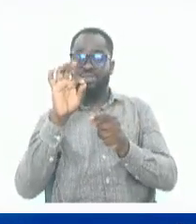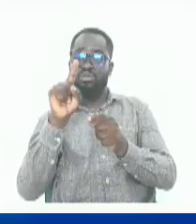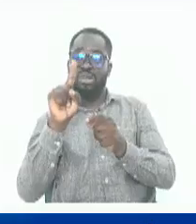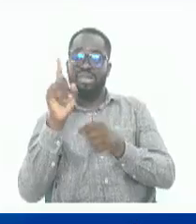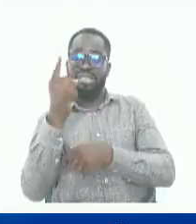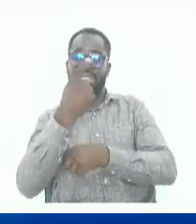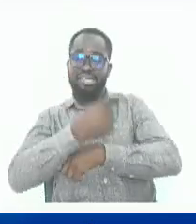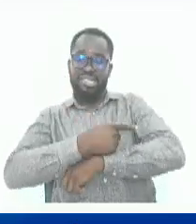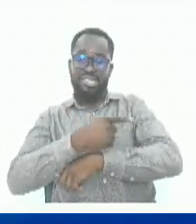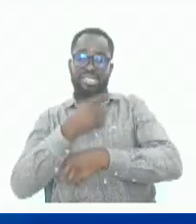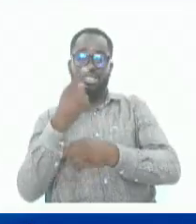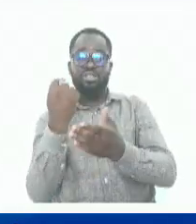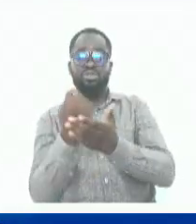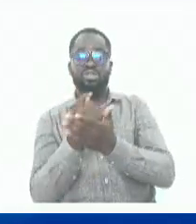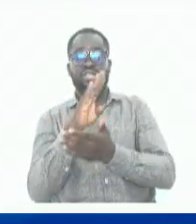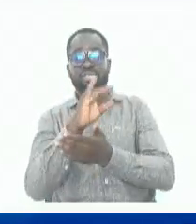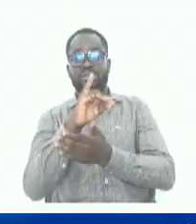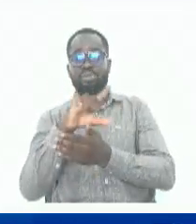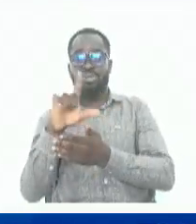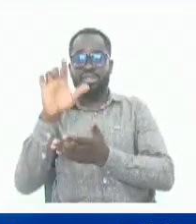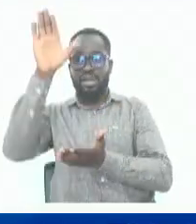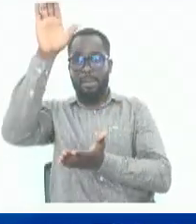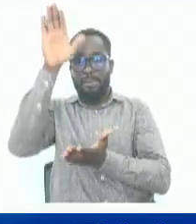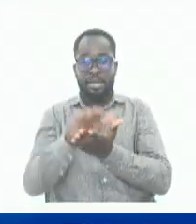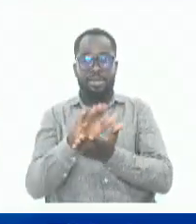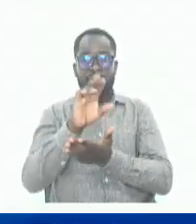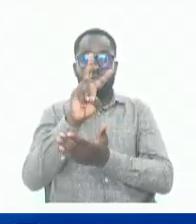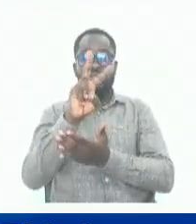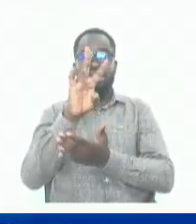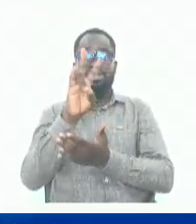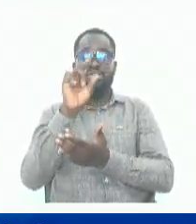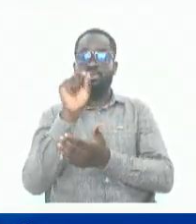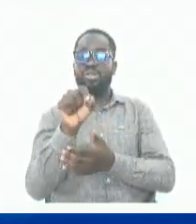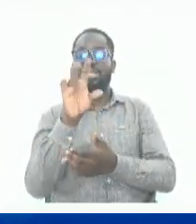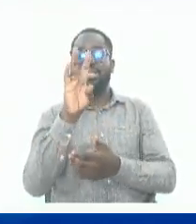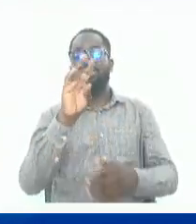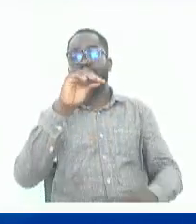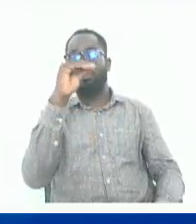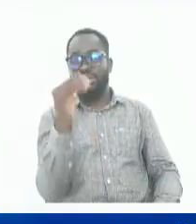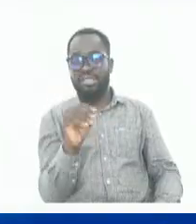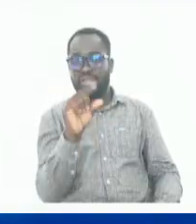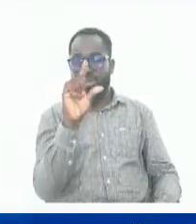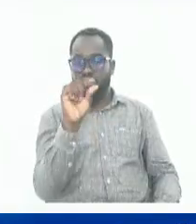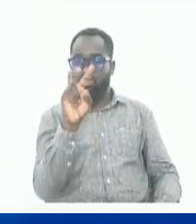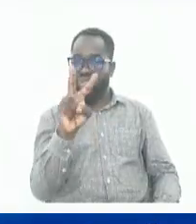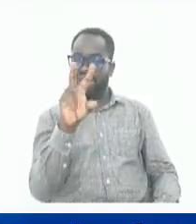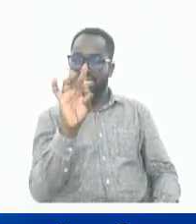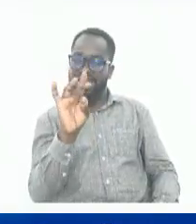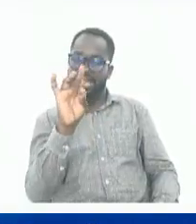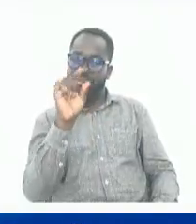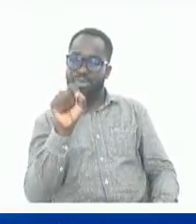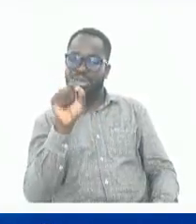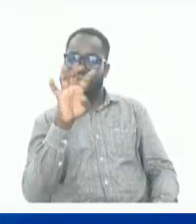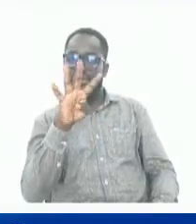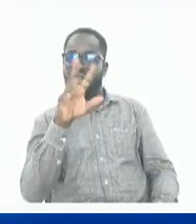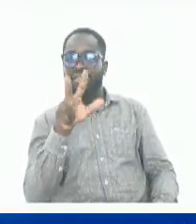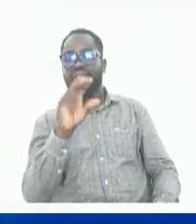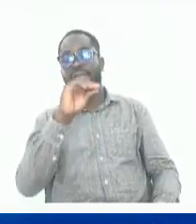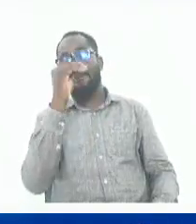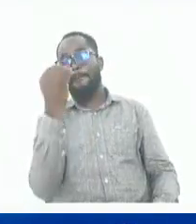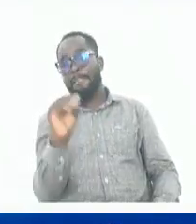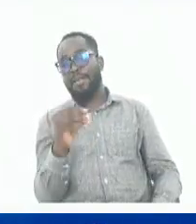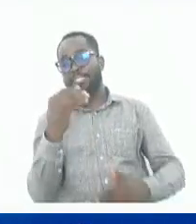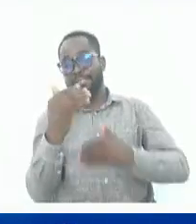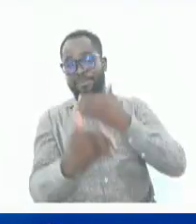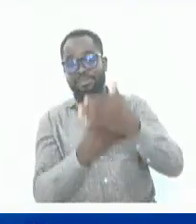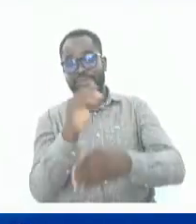182-day Treasury bill rates decline to 27.73% and 28.43% respectively.